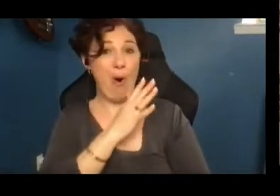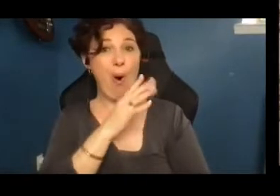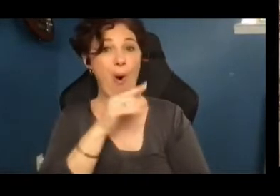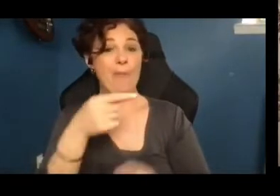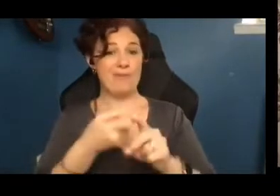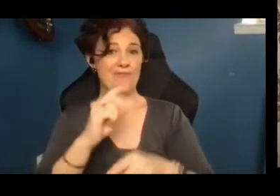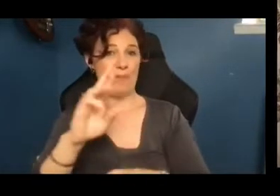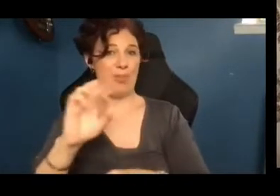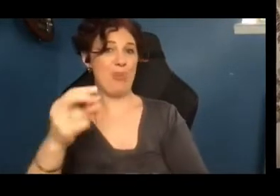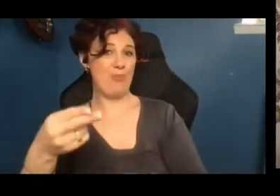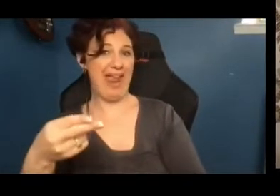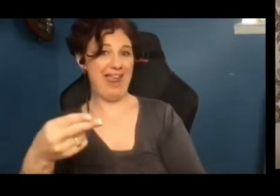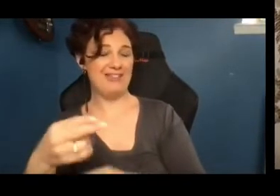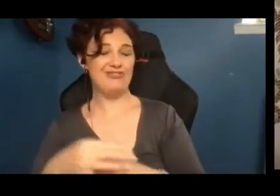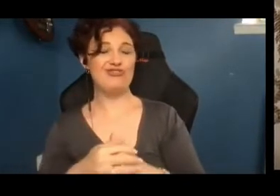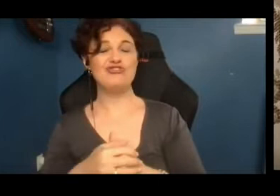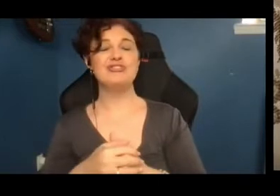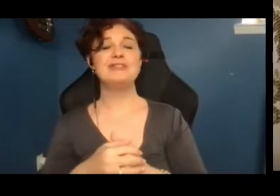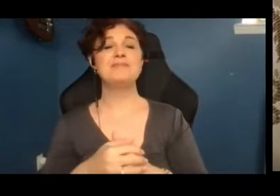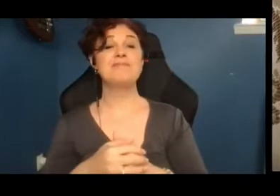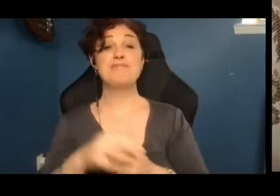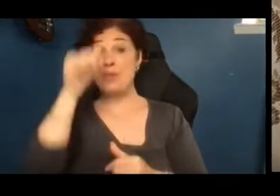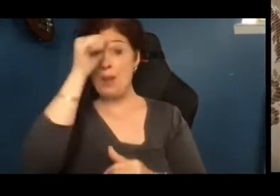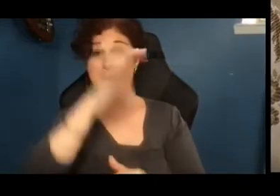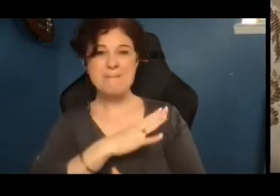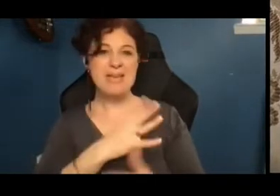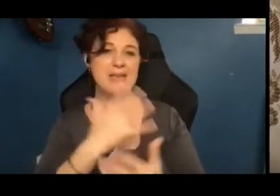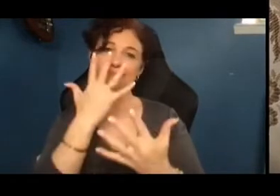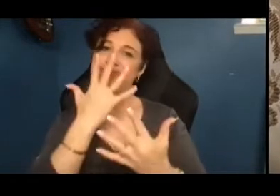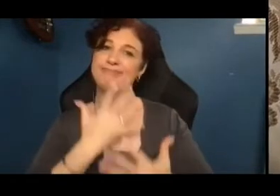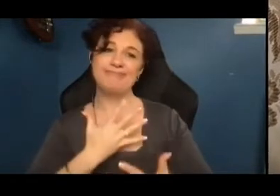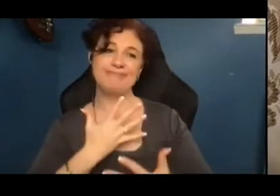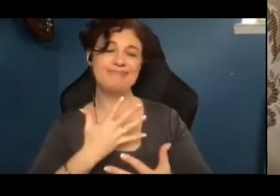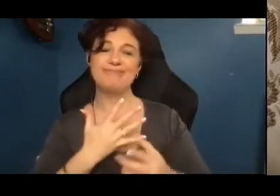this ranch. These men, unfortunately,